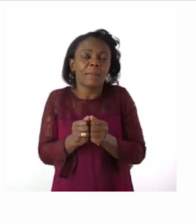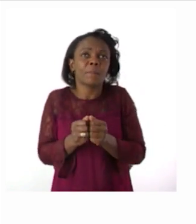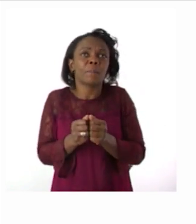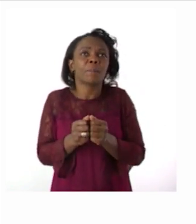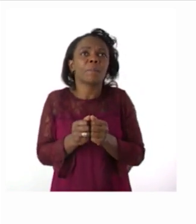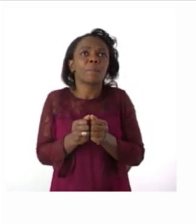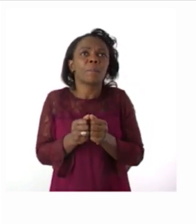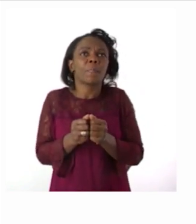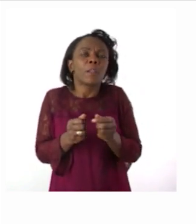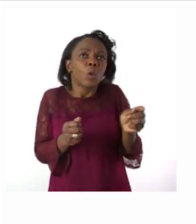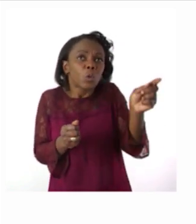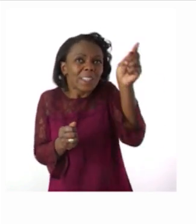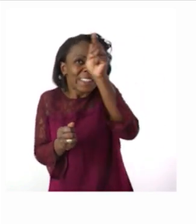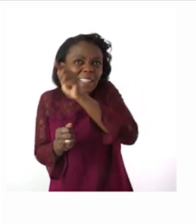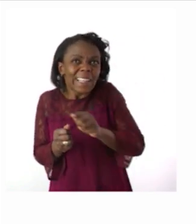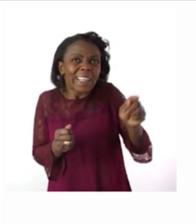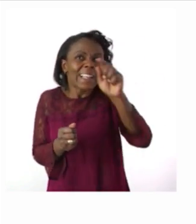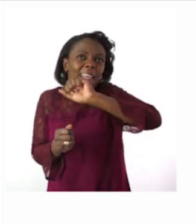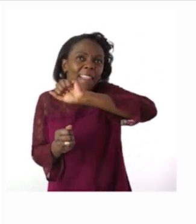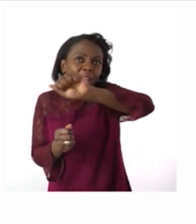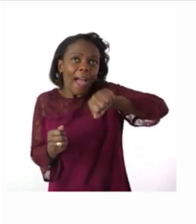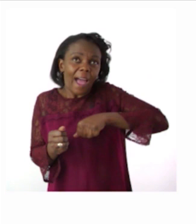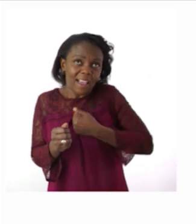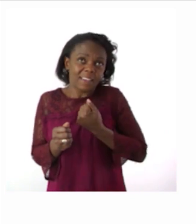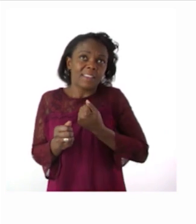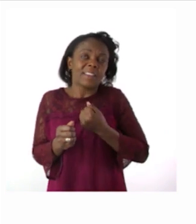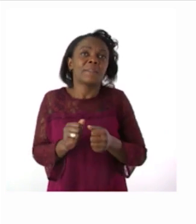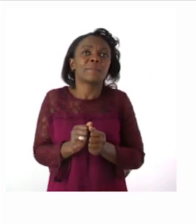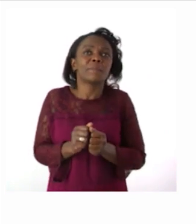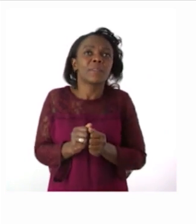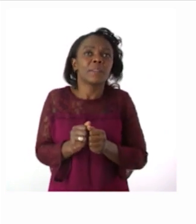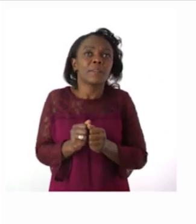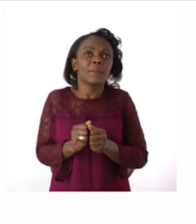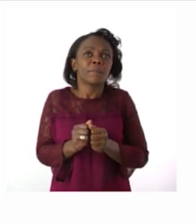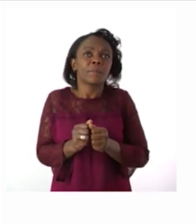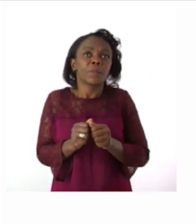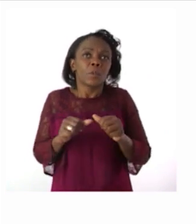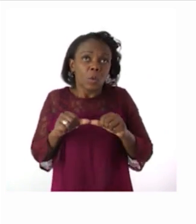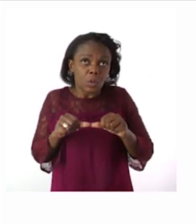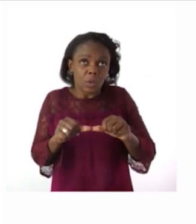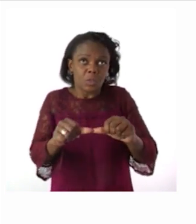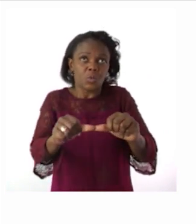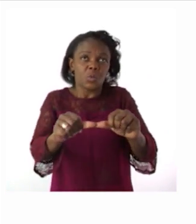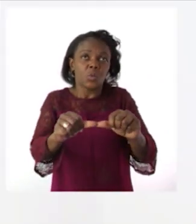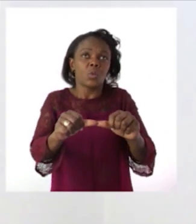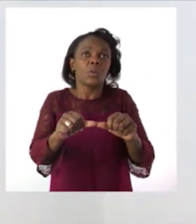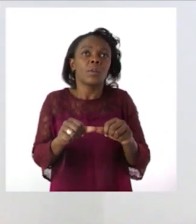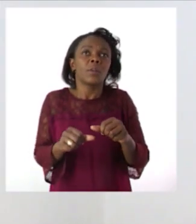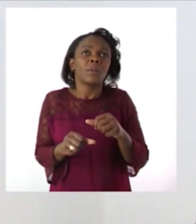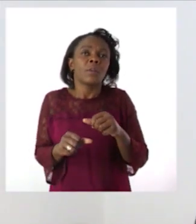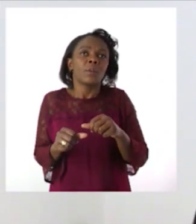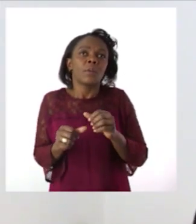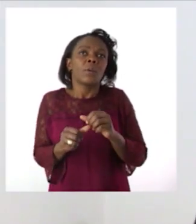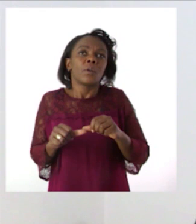5 up to number 10 at home? You first have to read the sentence. Then you will know